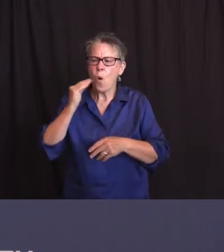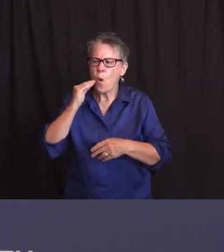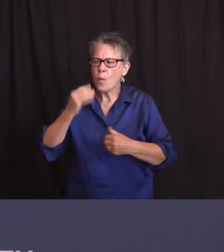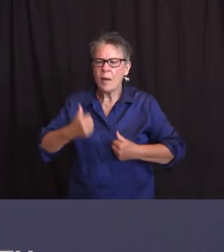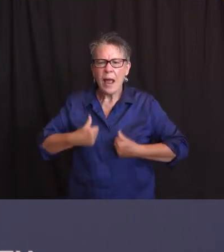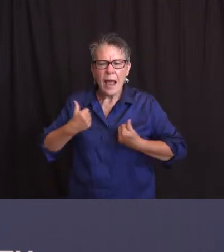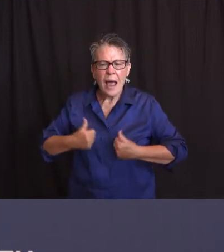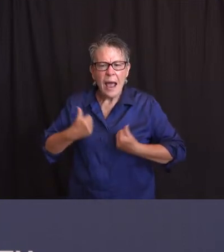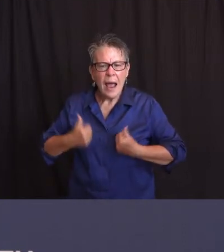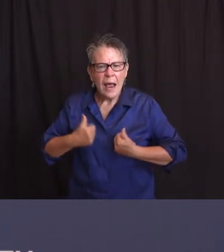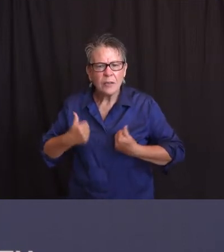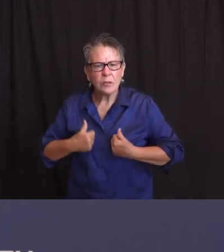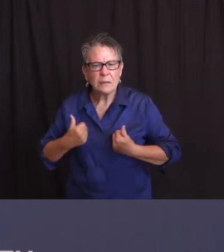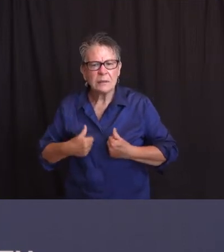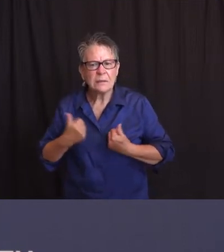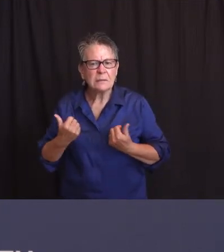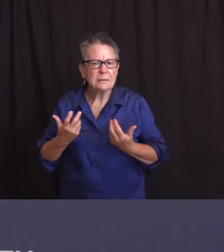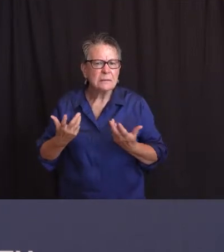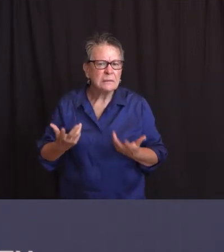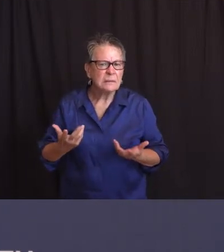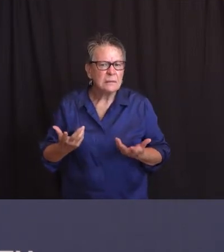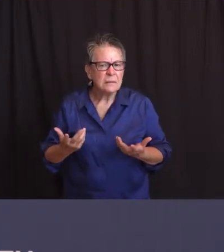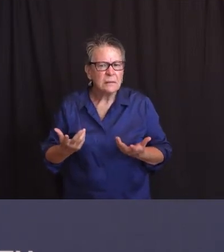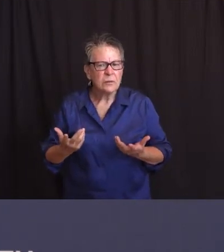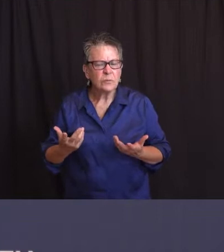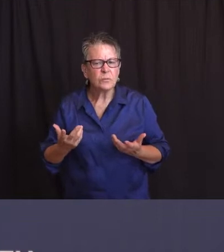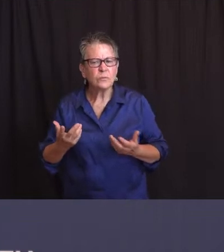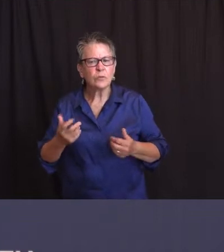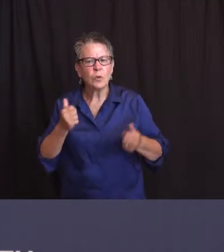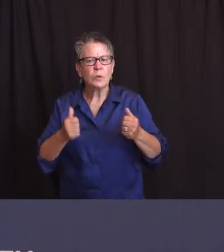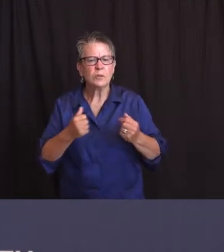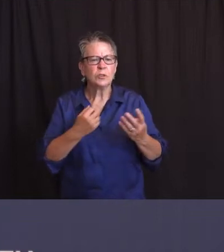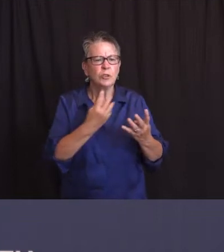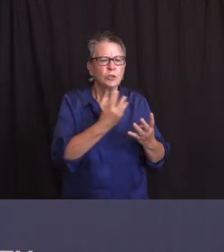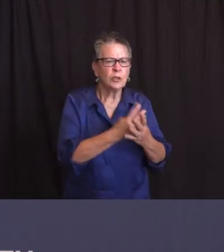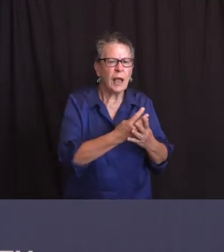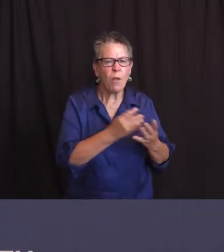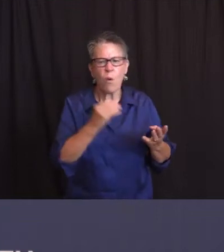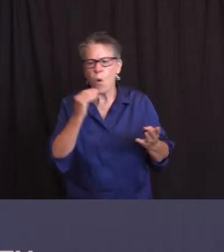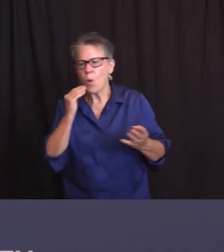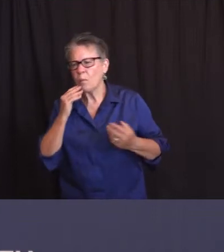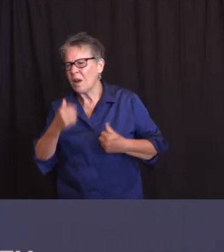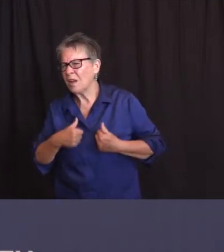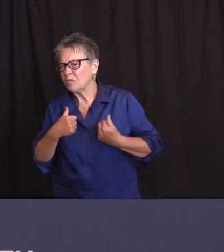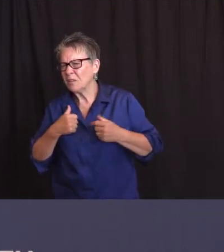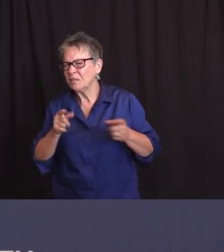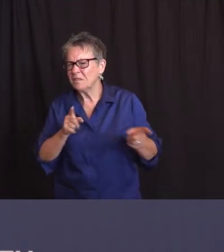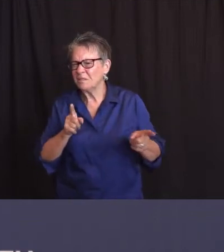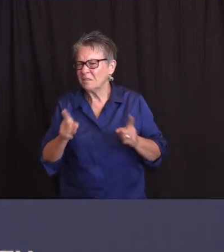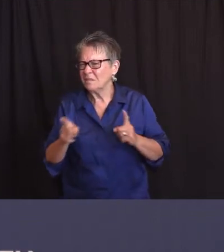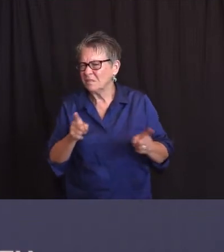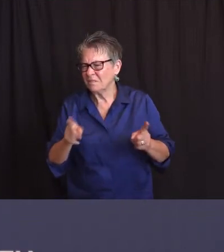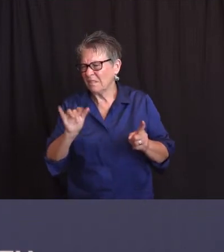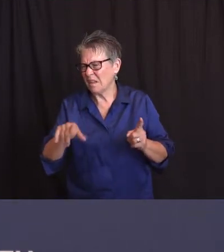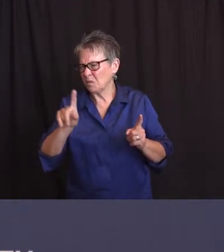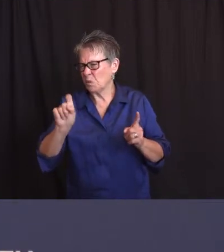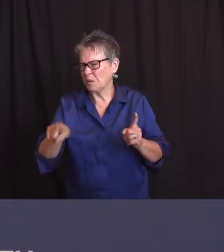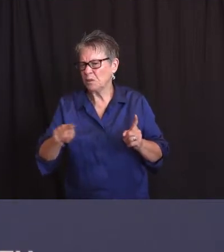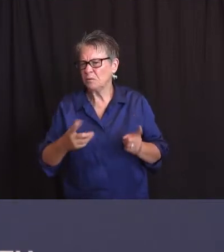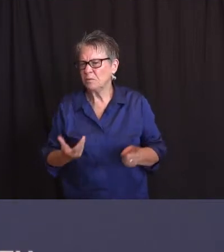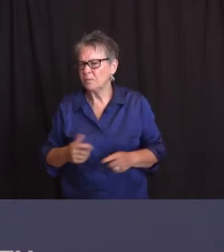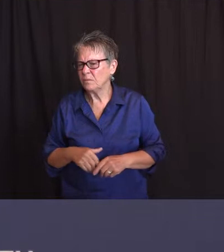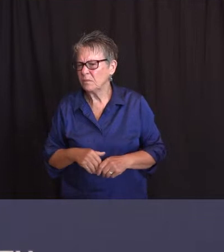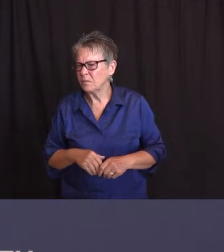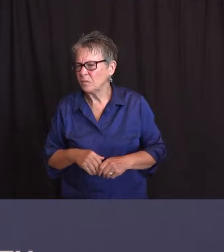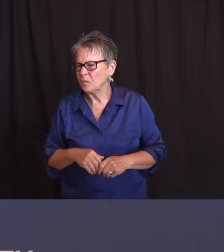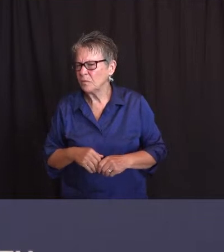And is New Jersey ready for early voting our electronic poll books